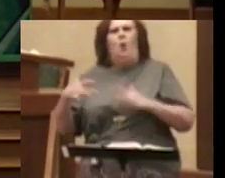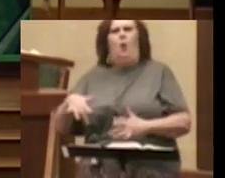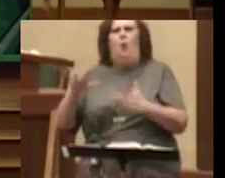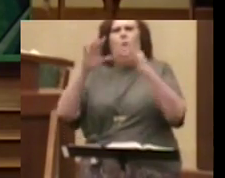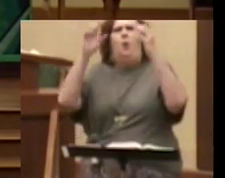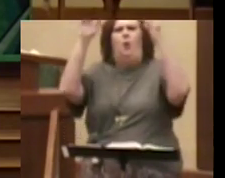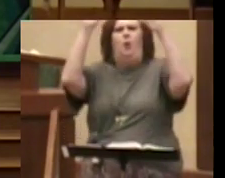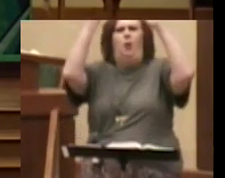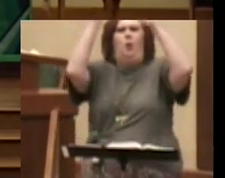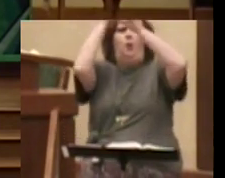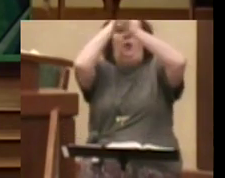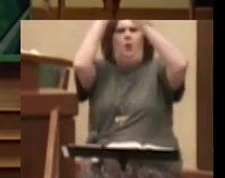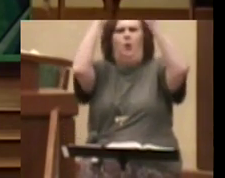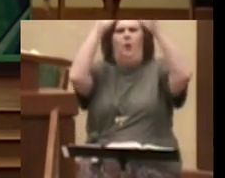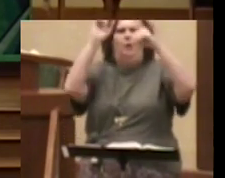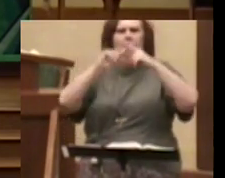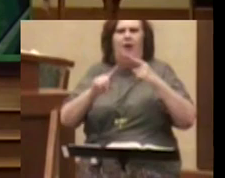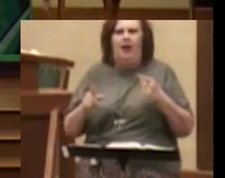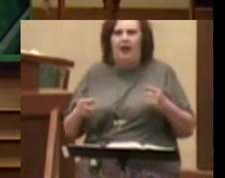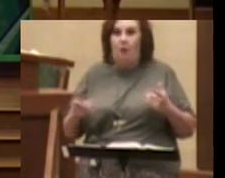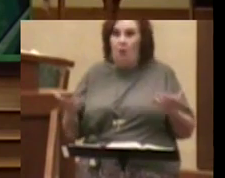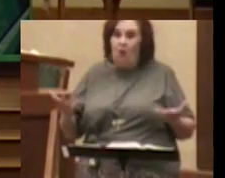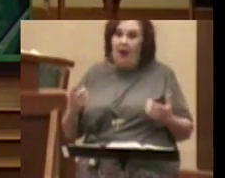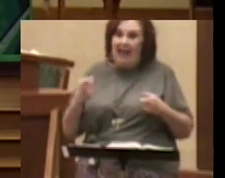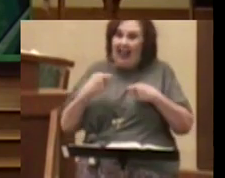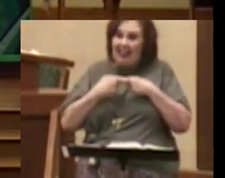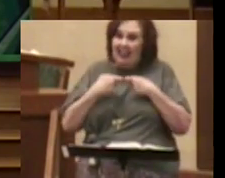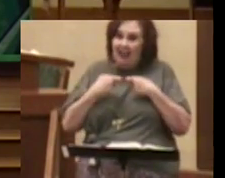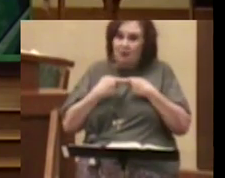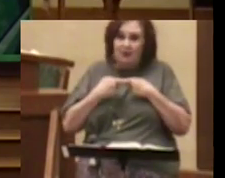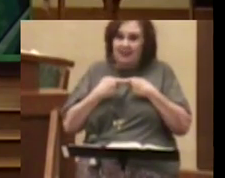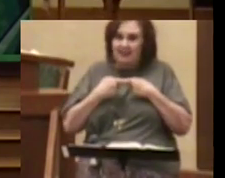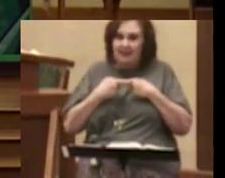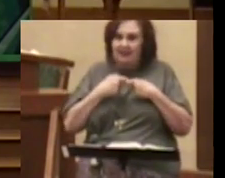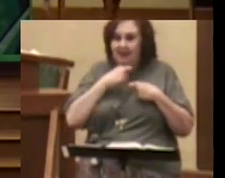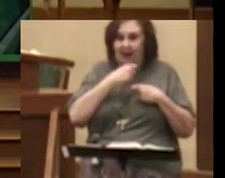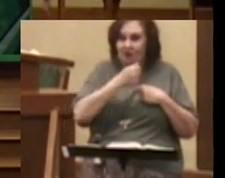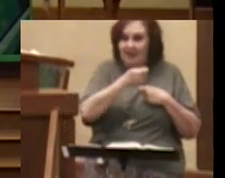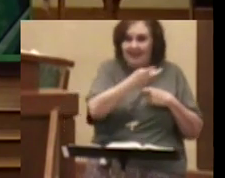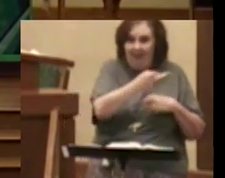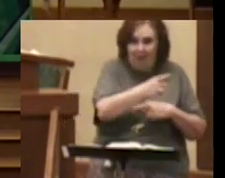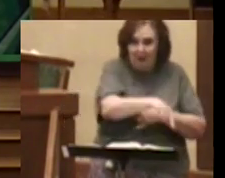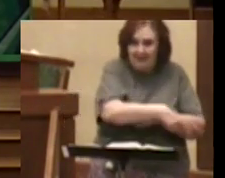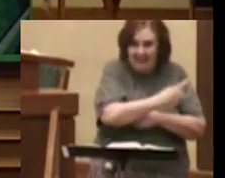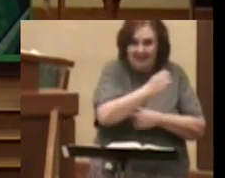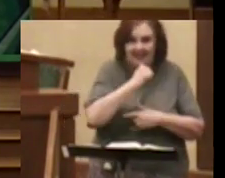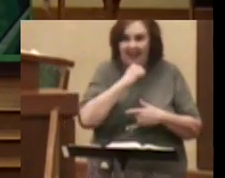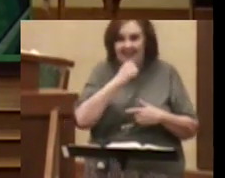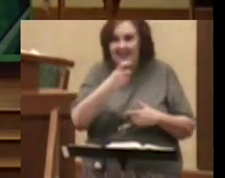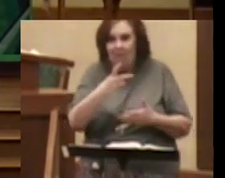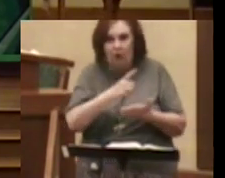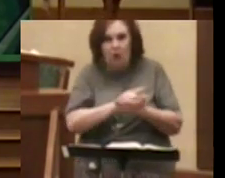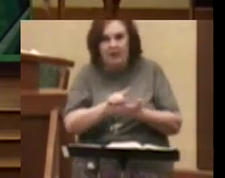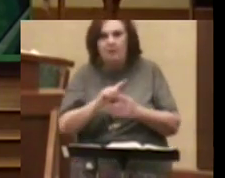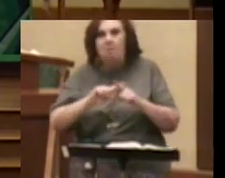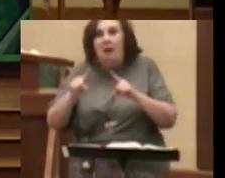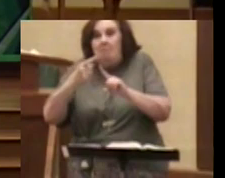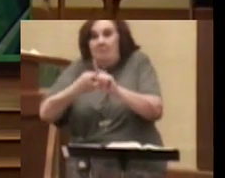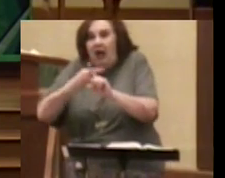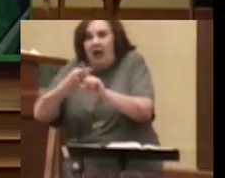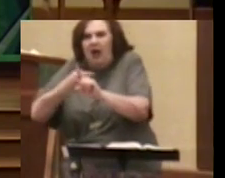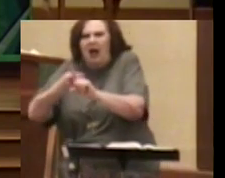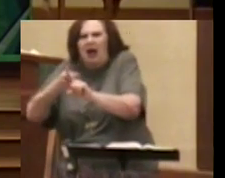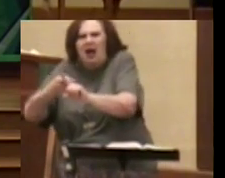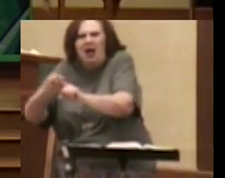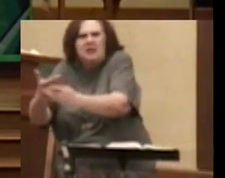the greatest losses was the fact that electricity took not just days, not just weeks, but months to be